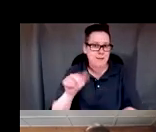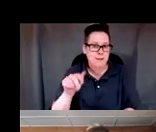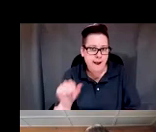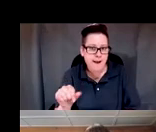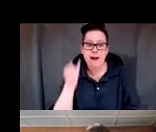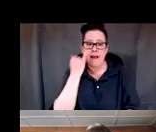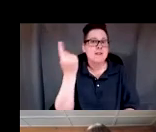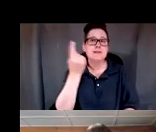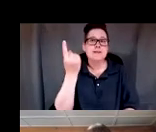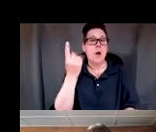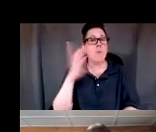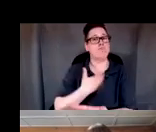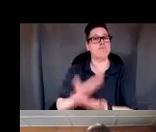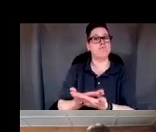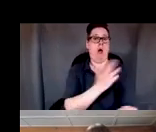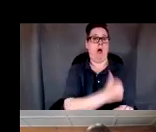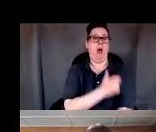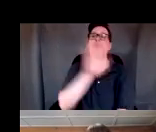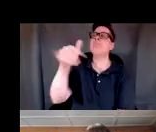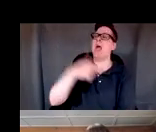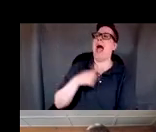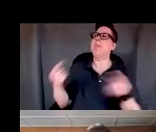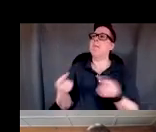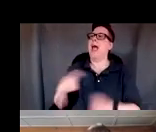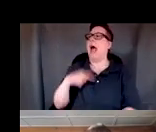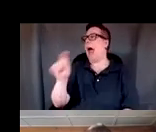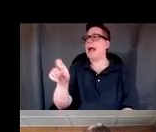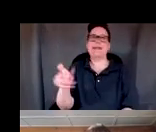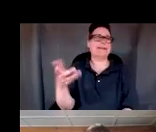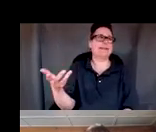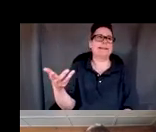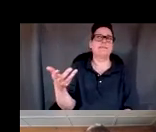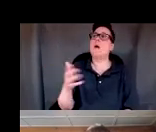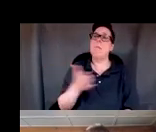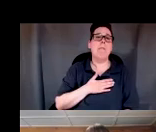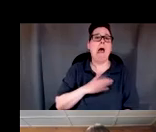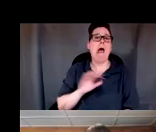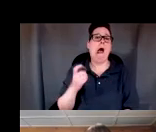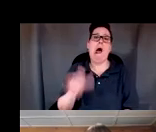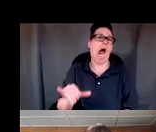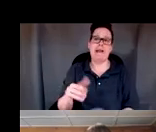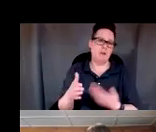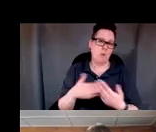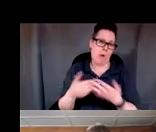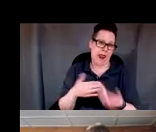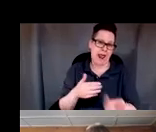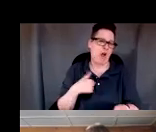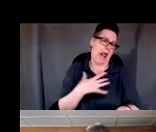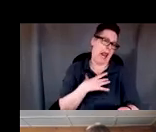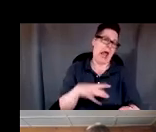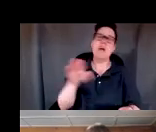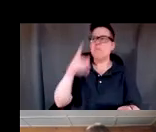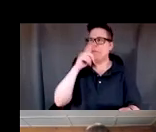to, say, the hospital and says, I'm in pain, I need my Oxycontin or whatever they like to take for